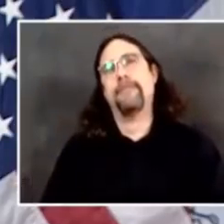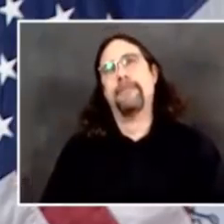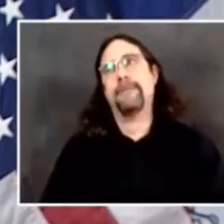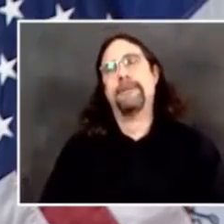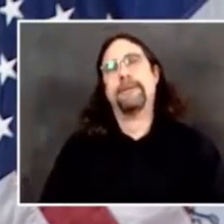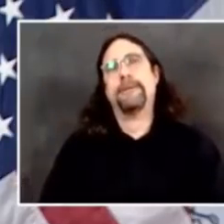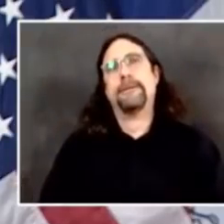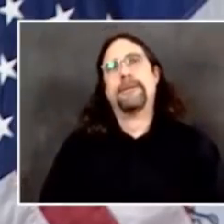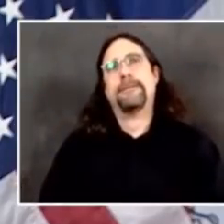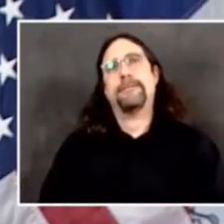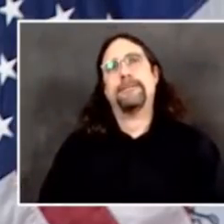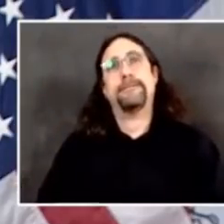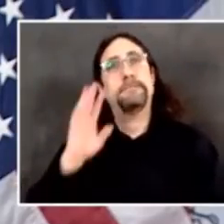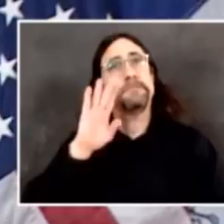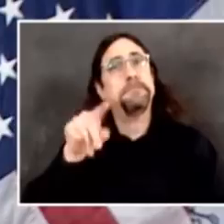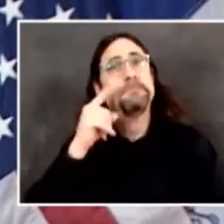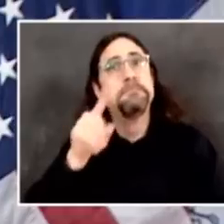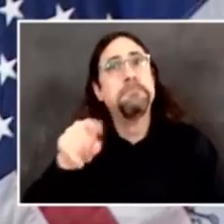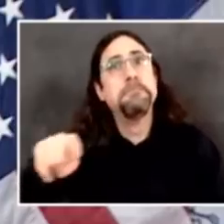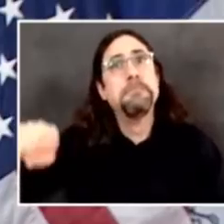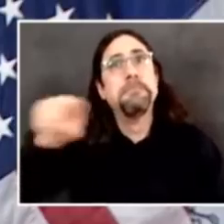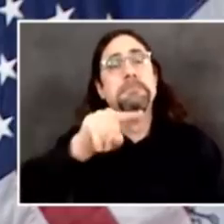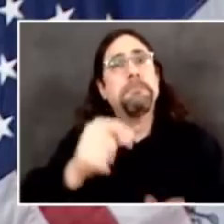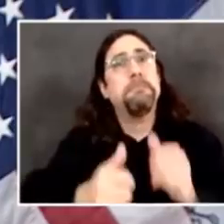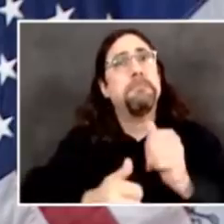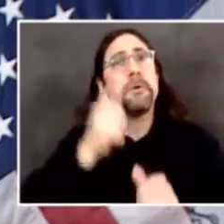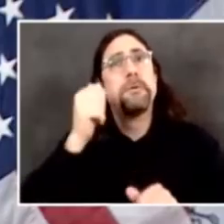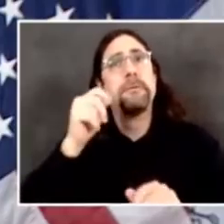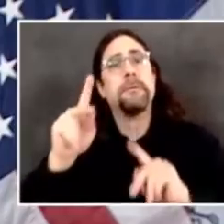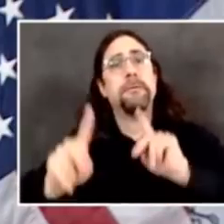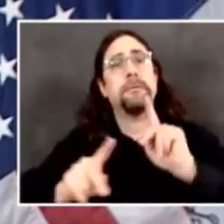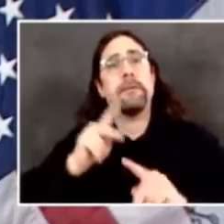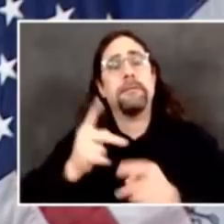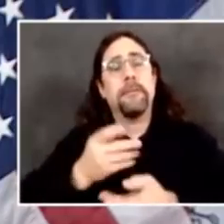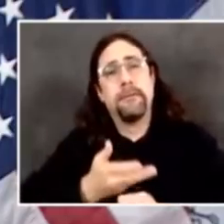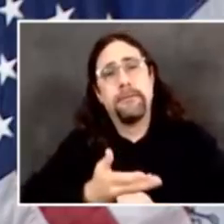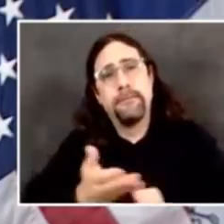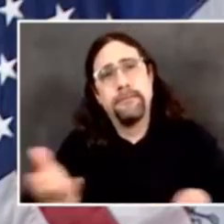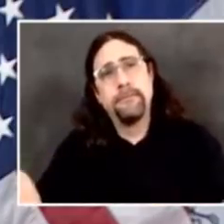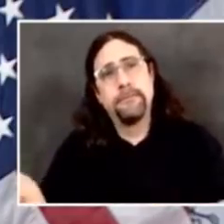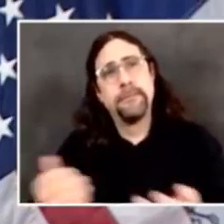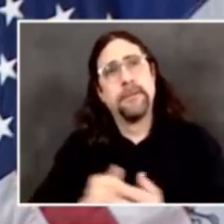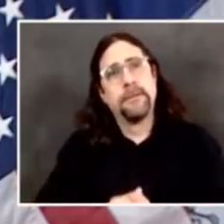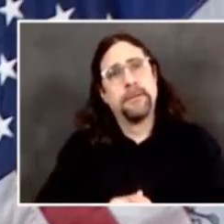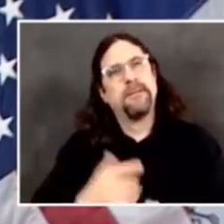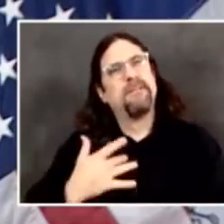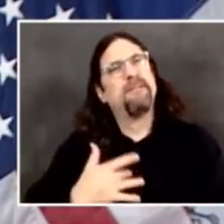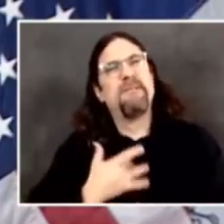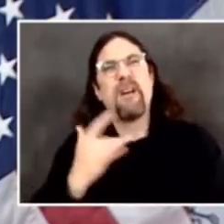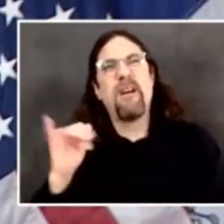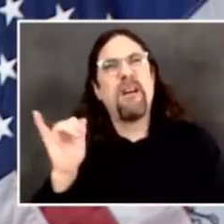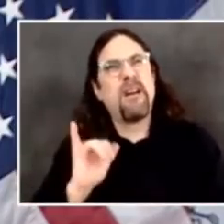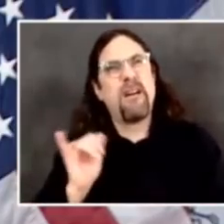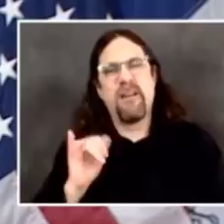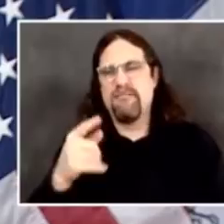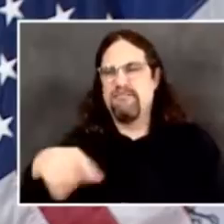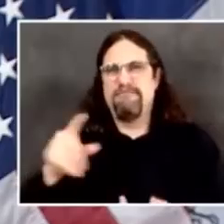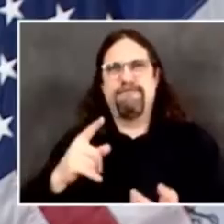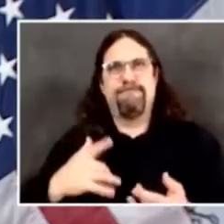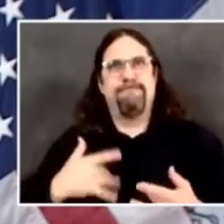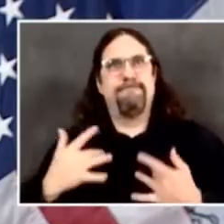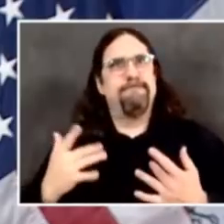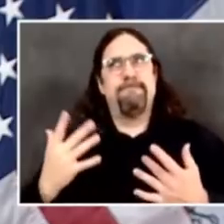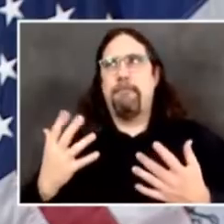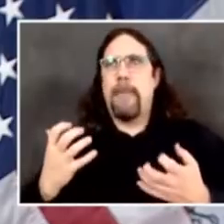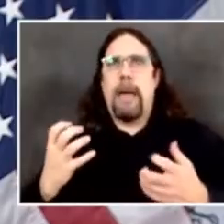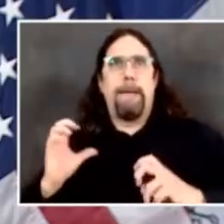far away, no matter what neighborhood you're in, not so far away is a hospital. In that hospital is a different reality